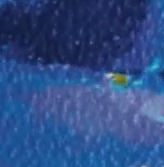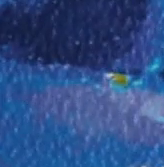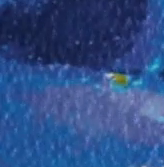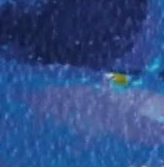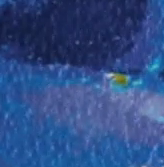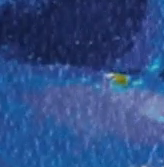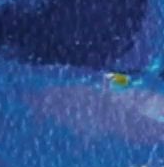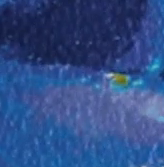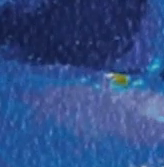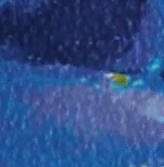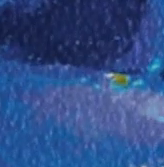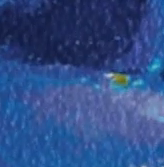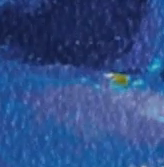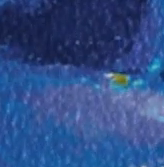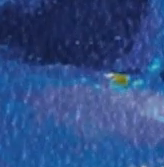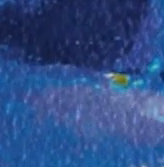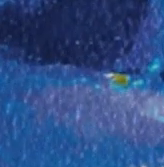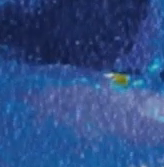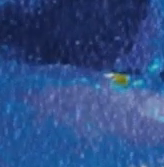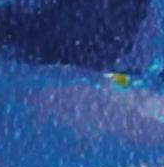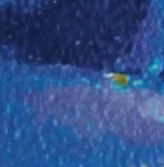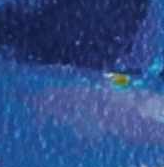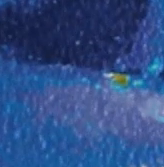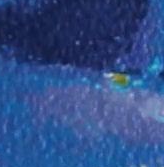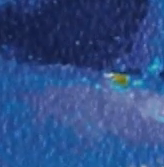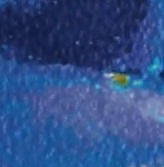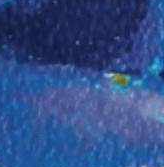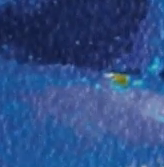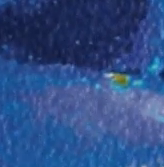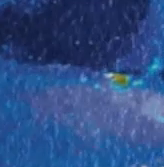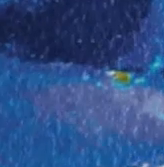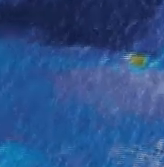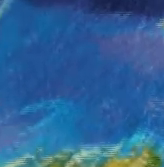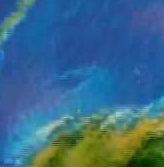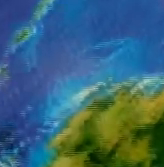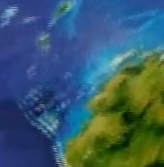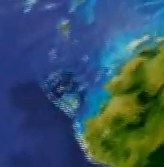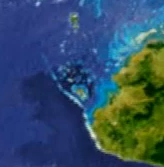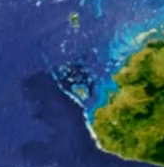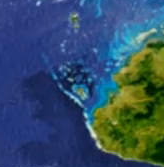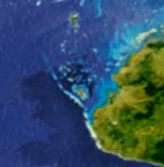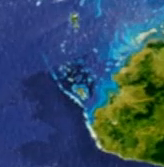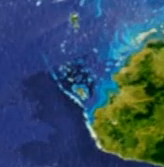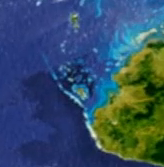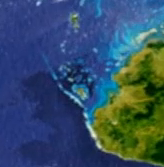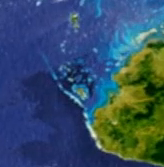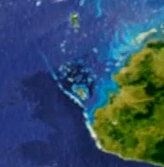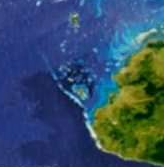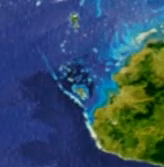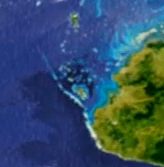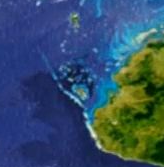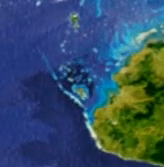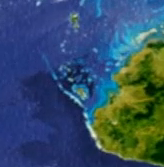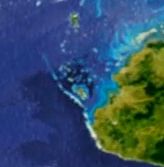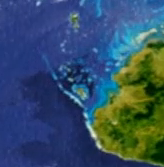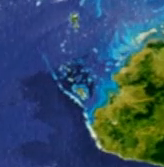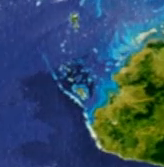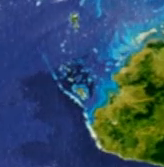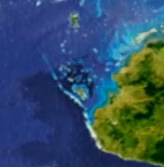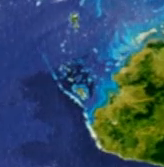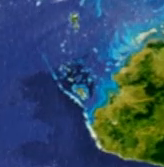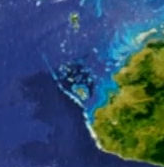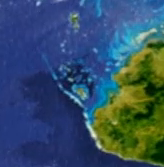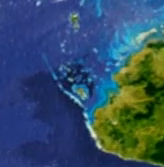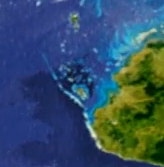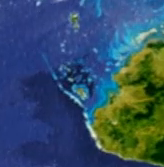north, thunderstorms are forecast for later tonight. At sea, northerly to easterly winds 10 to 15 knots,